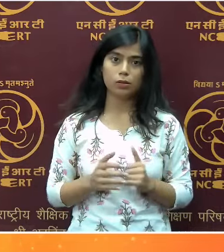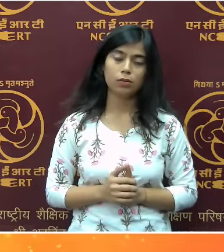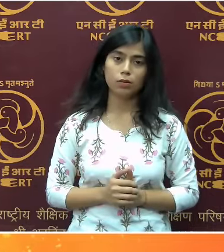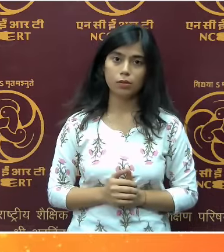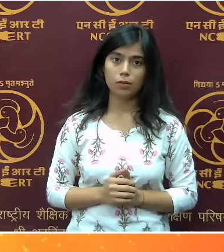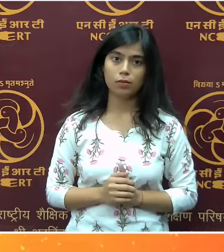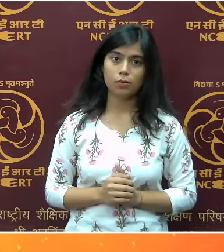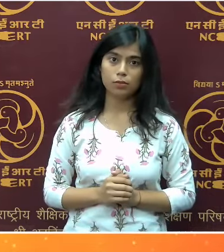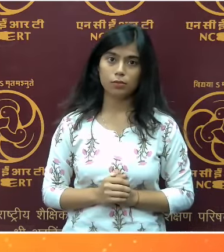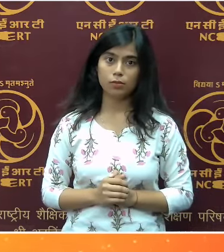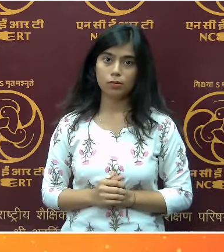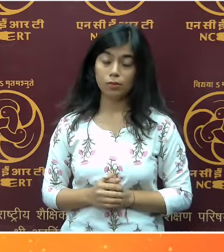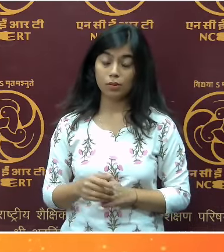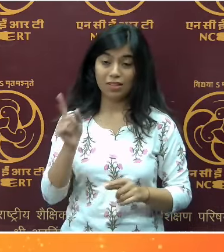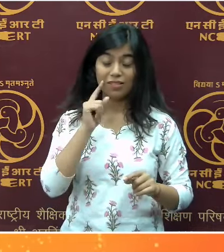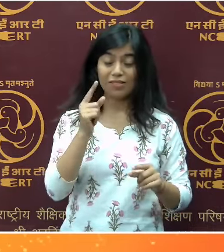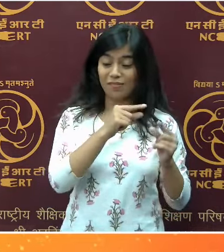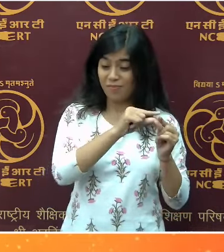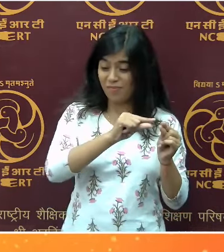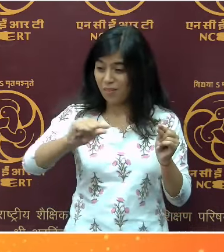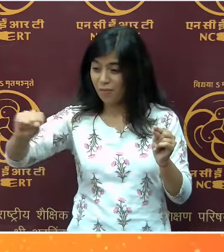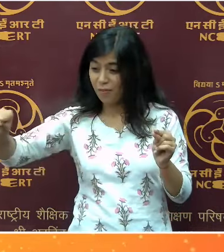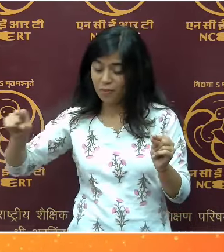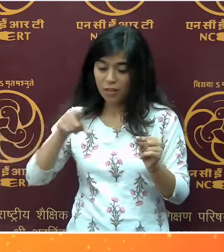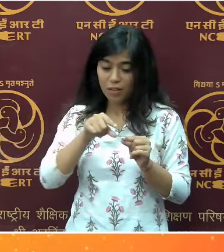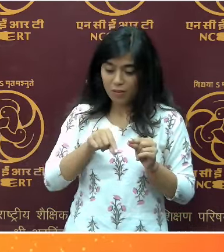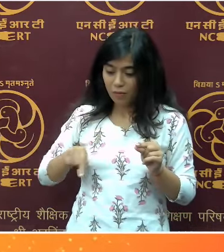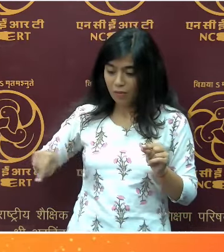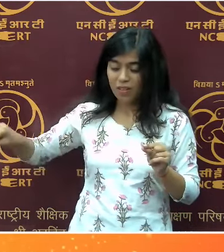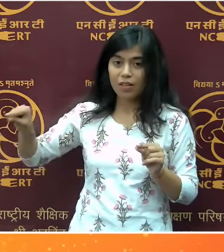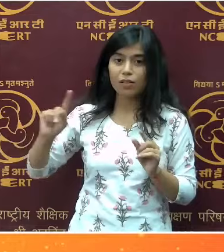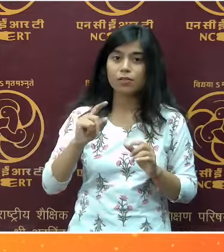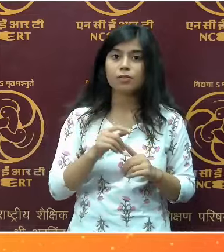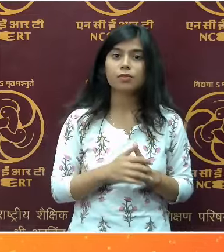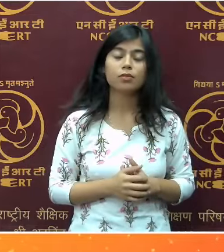If in the wire it is not possible to see all the